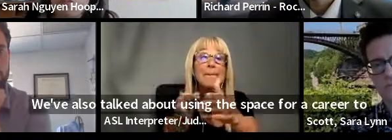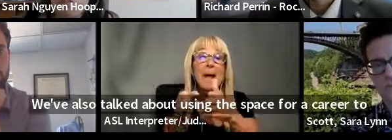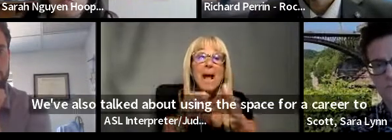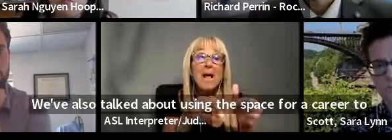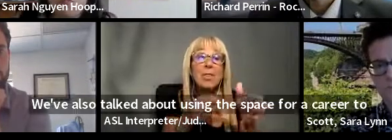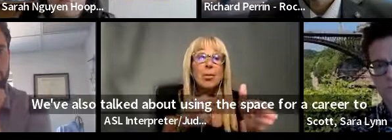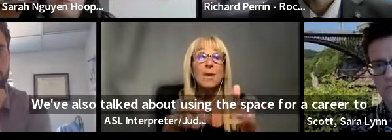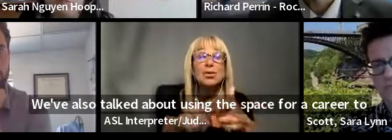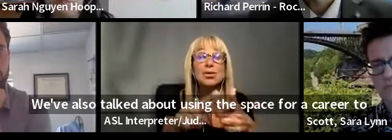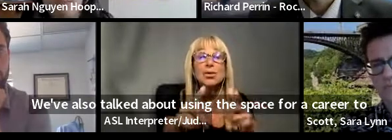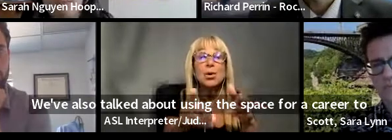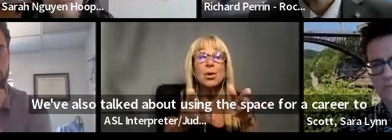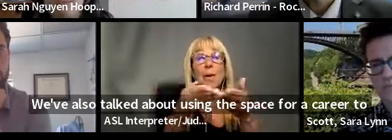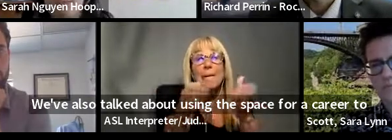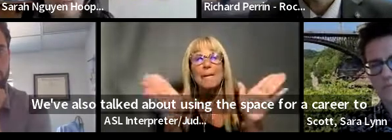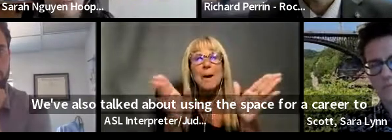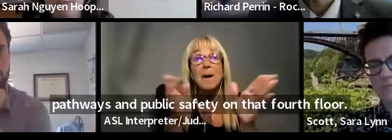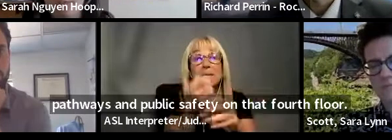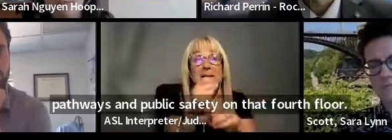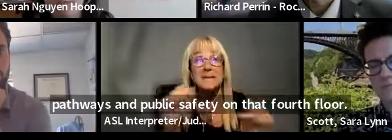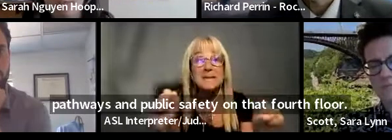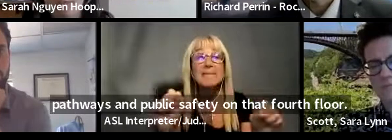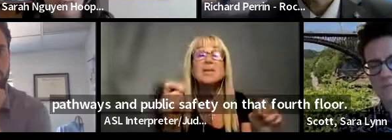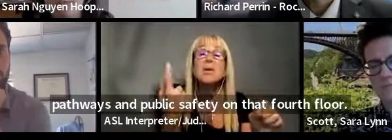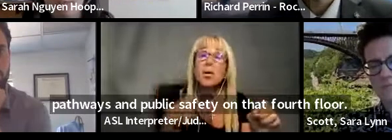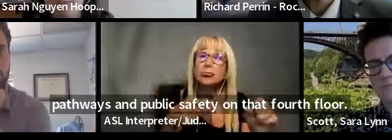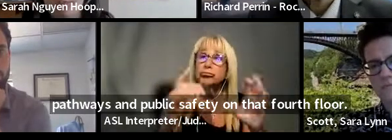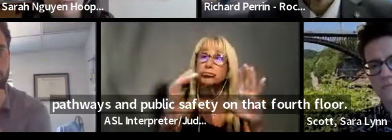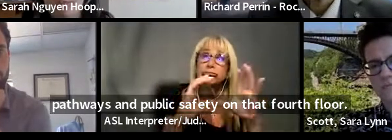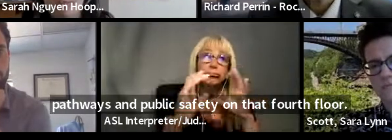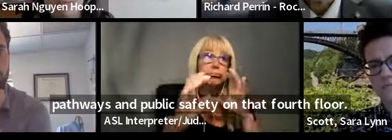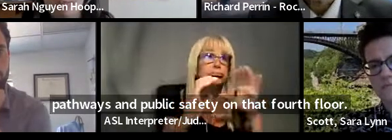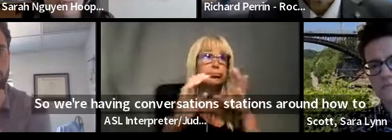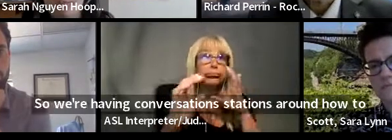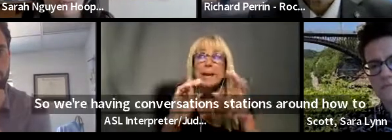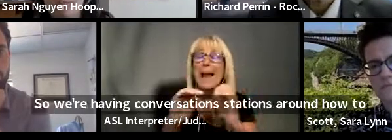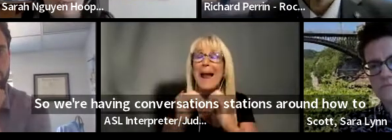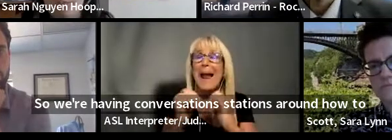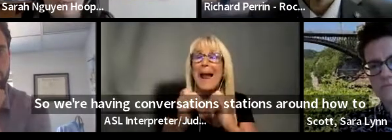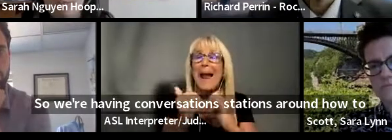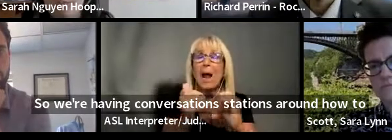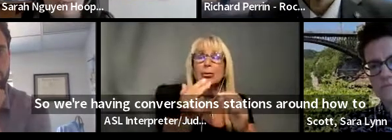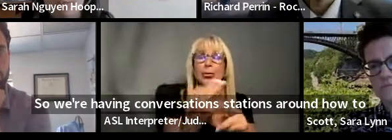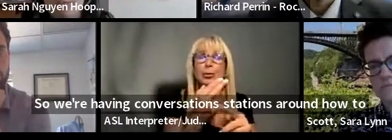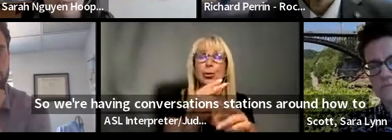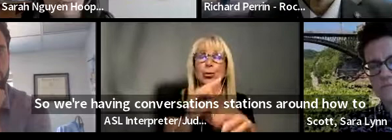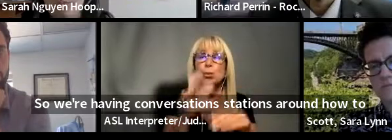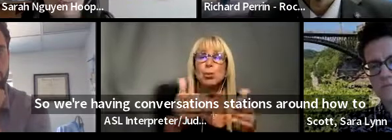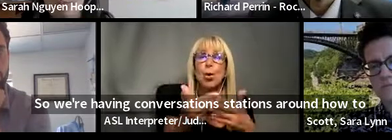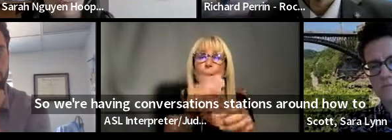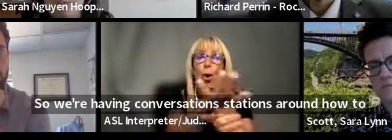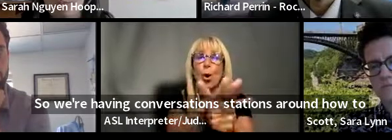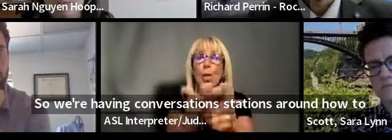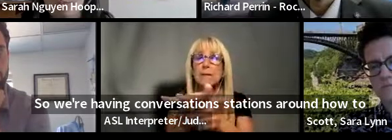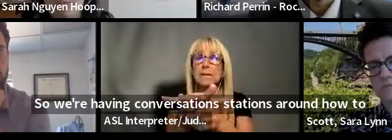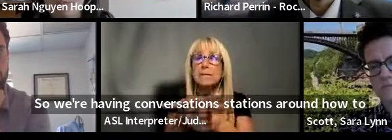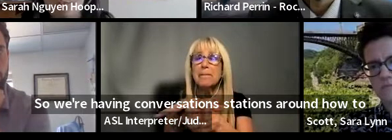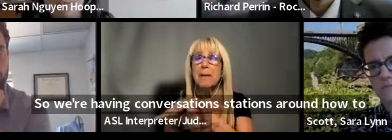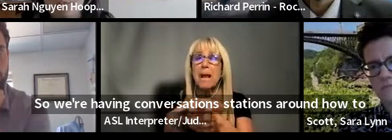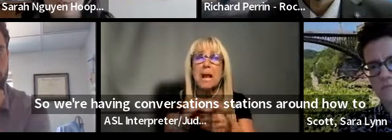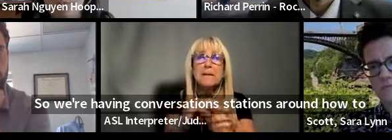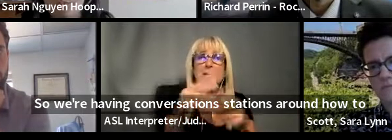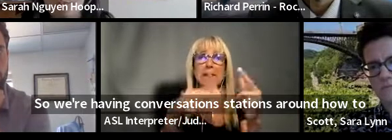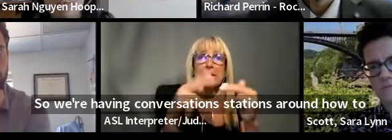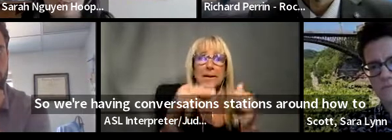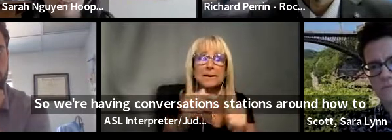4th floor. So we're having conversations around how to utilize all the spaces in the building.